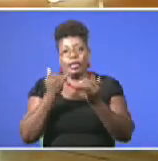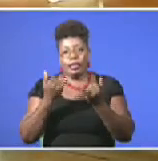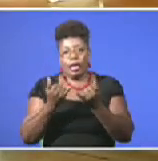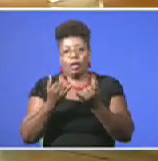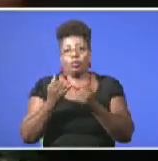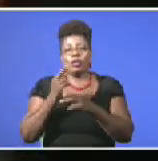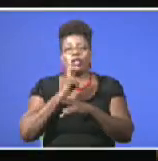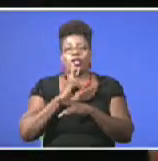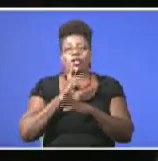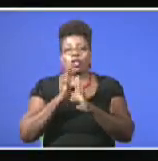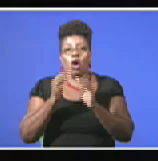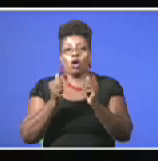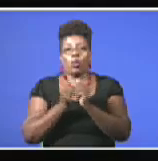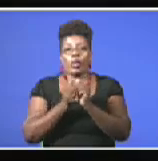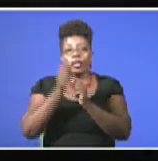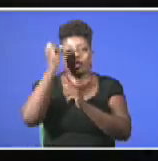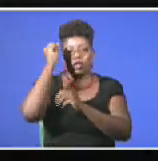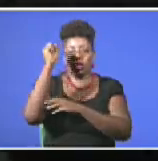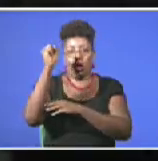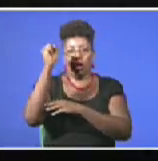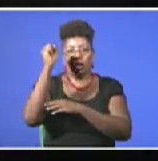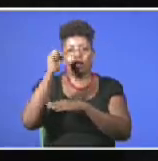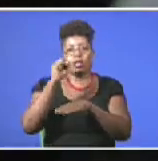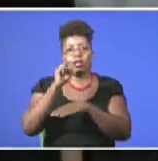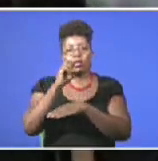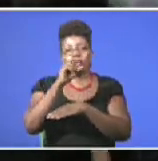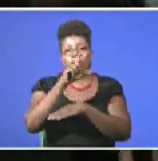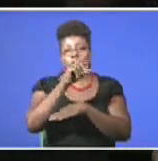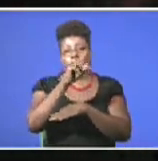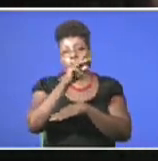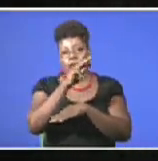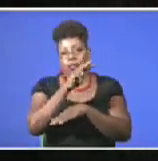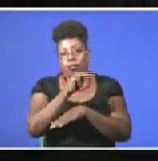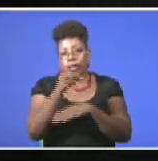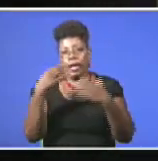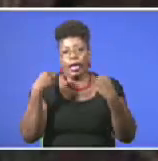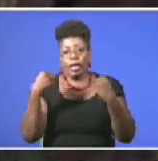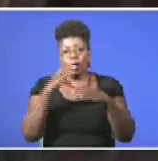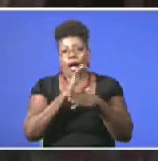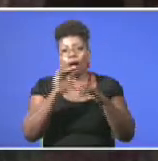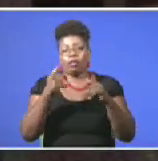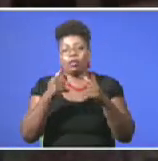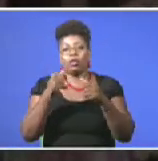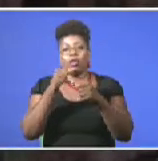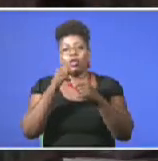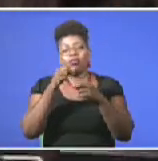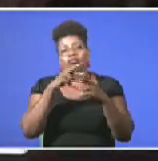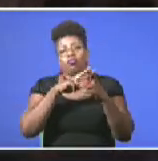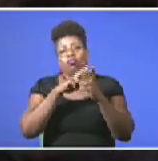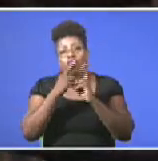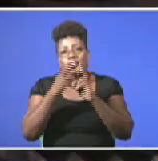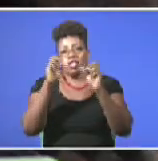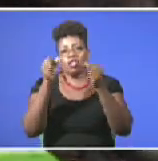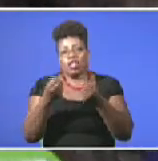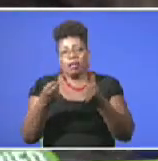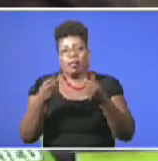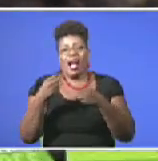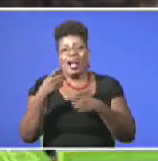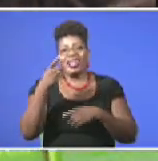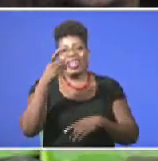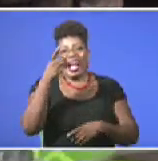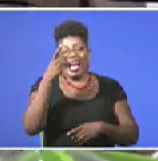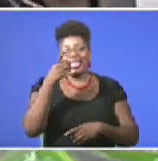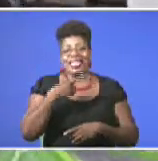to Solomon's Fresh Market's health coach, Melissa Major, who offered advice on how to reshape our diets in order to avoid being